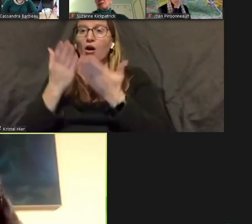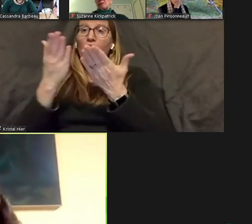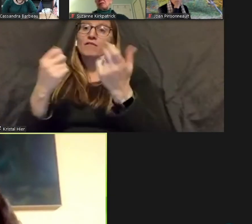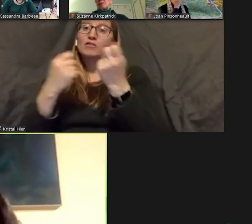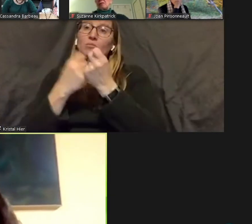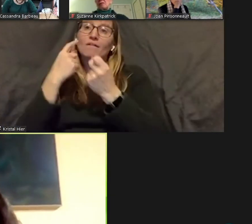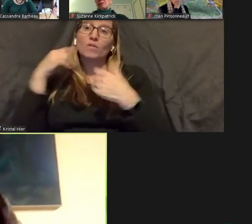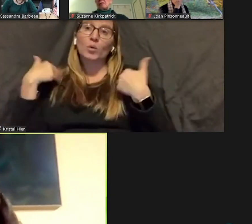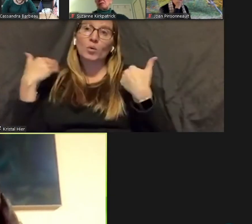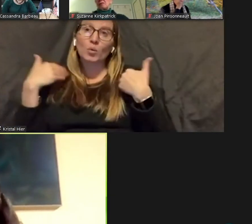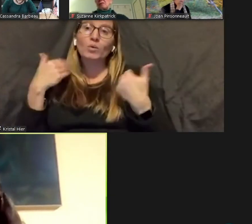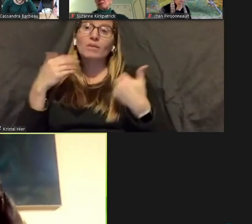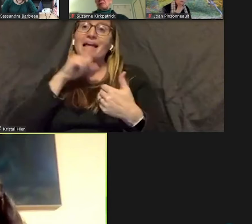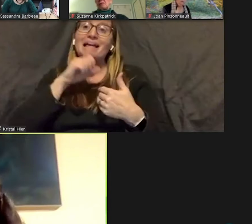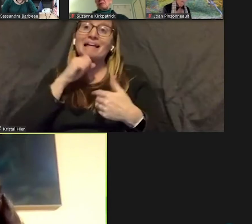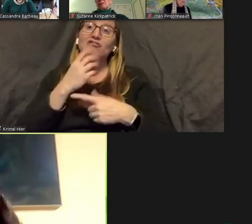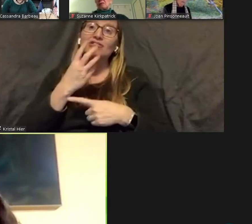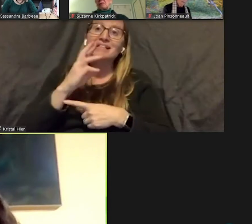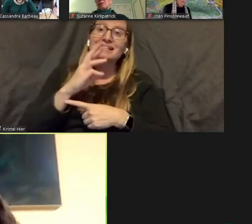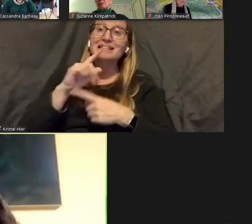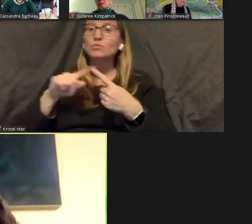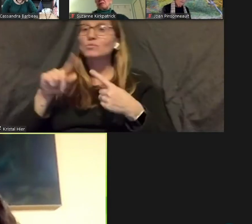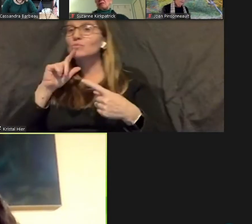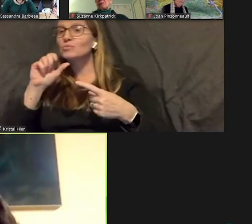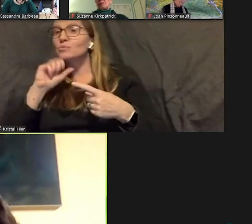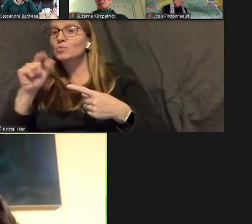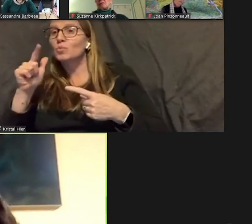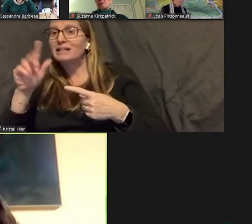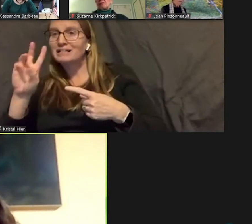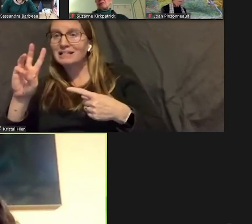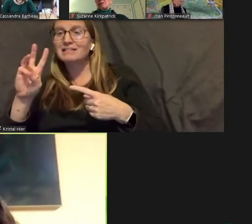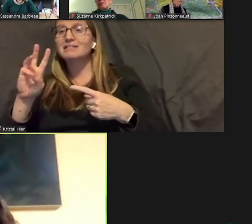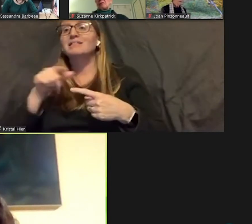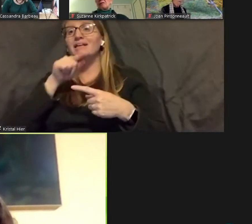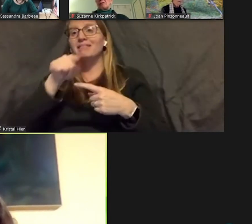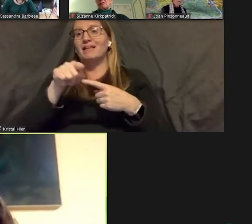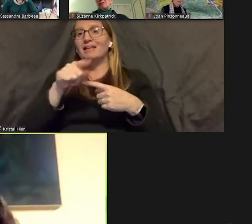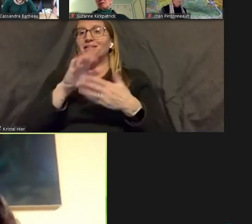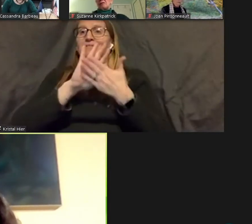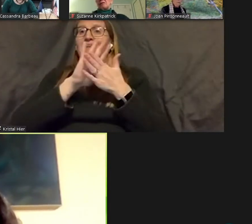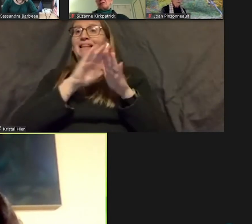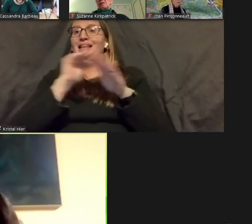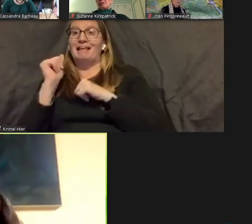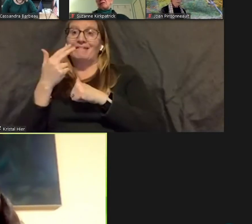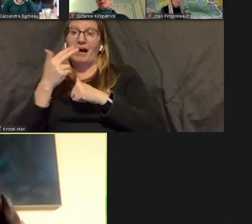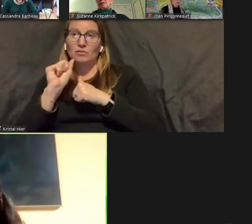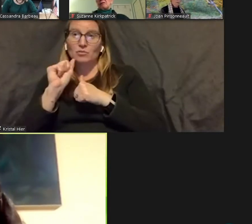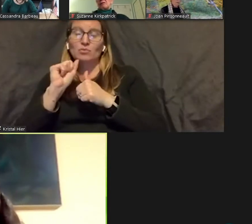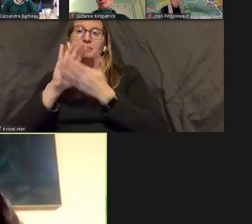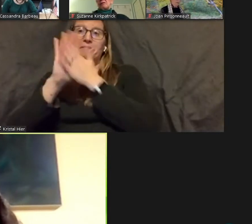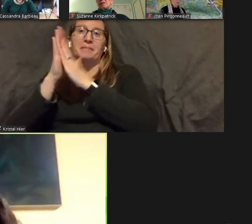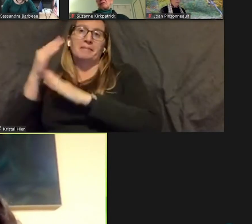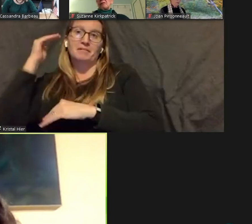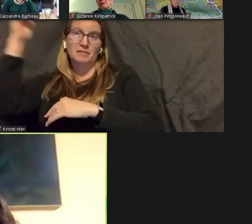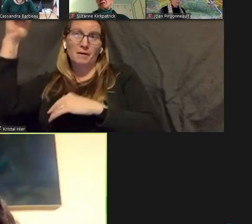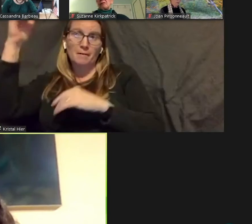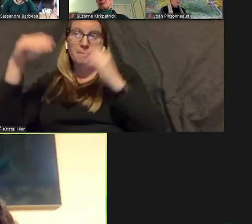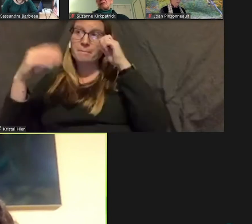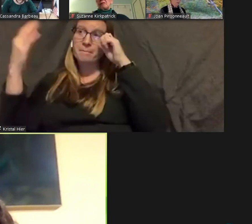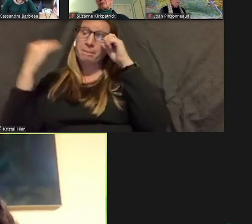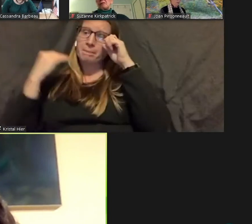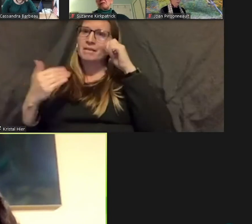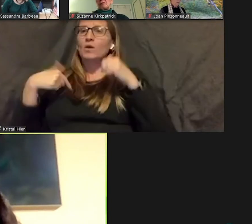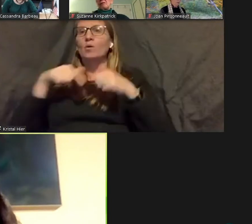ages 16 to 26 as they transition from high school into adult life. We oversee the equipment